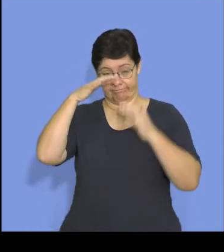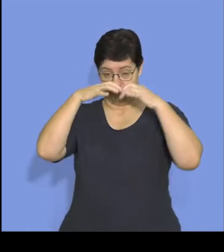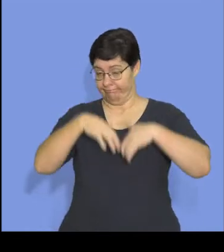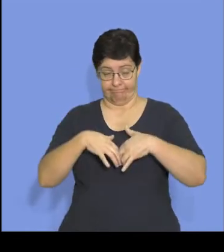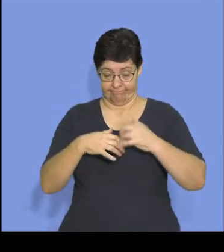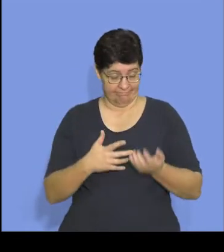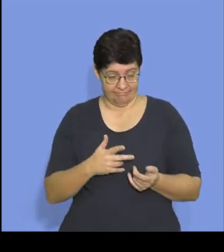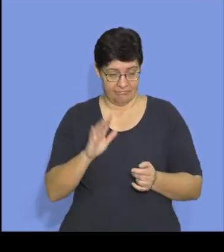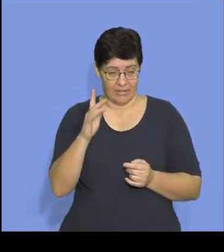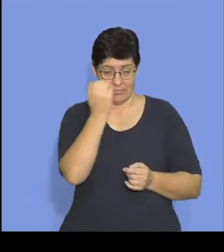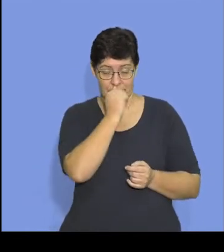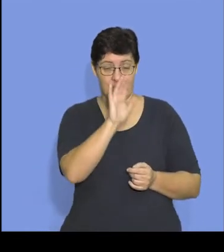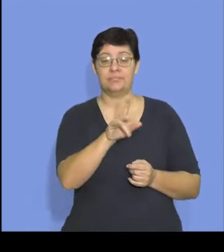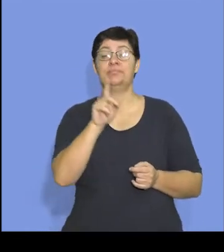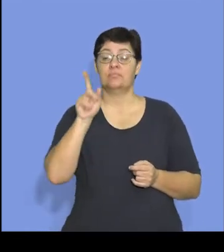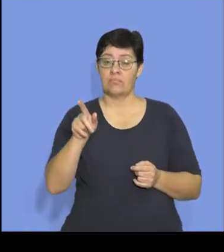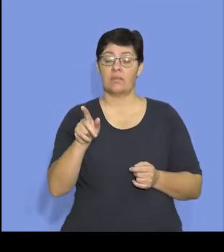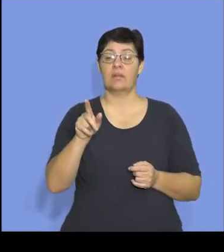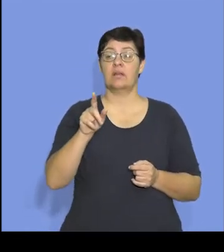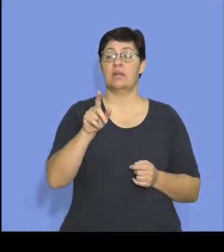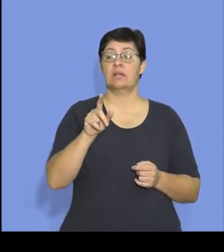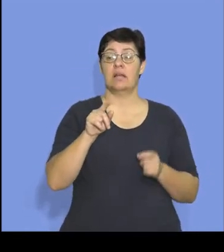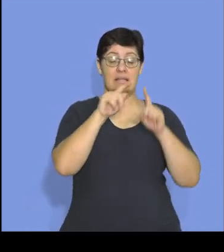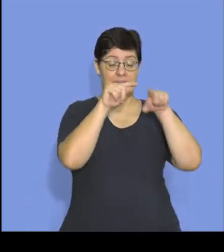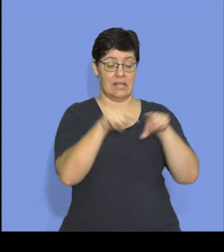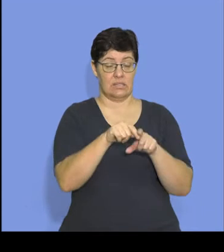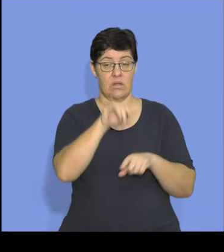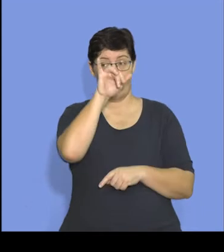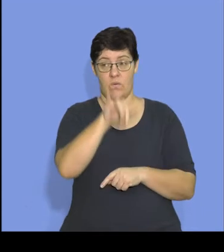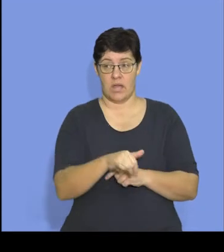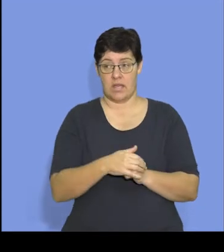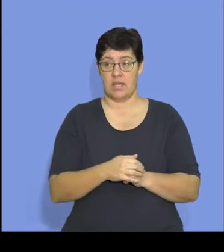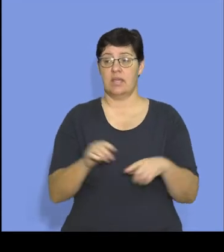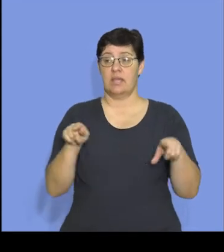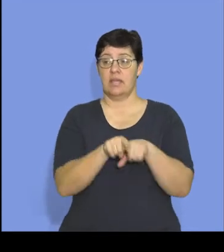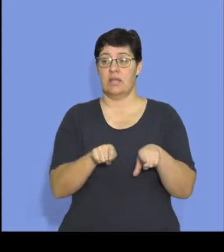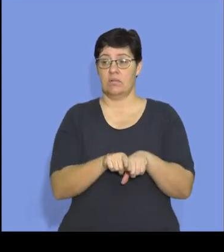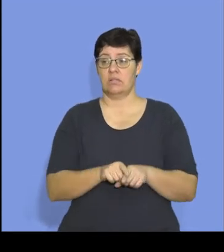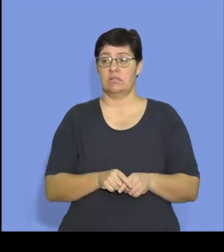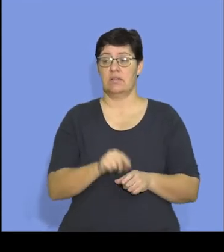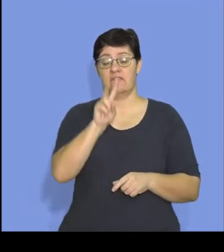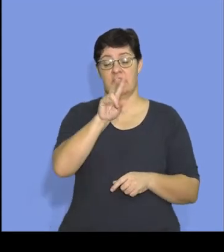So we're going to use delta Y equals VI delta T